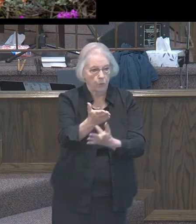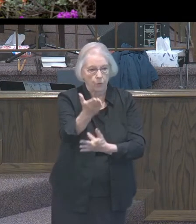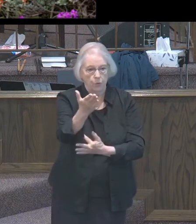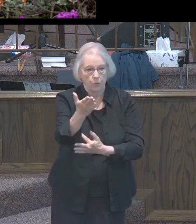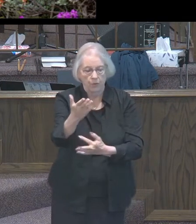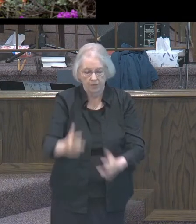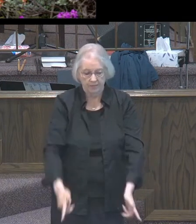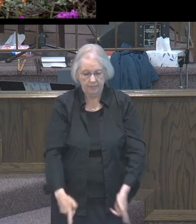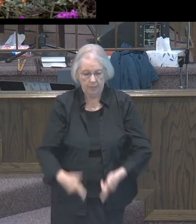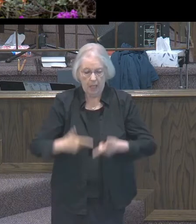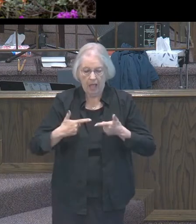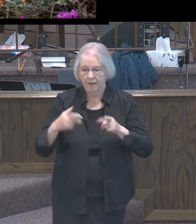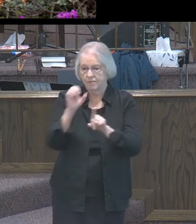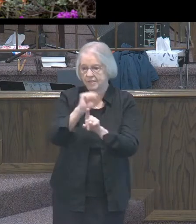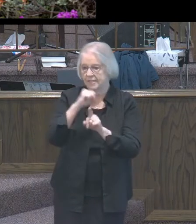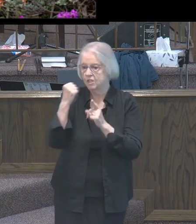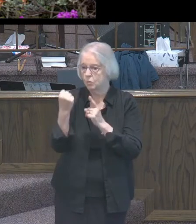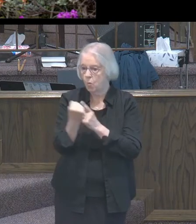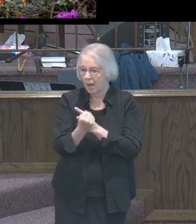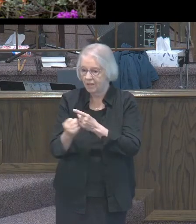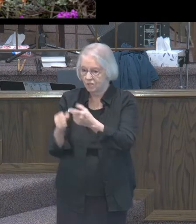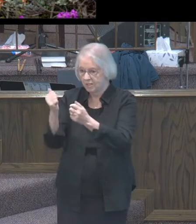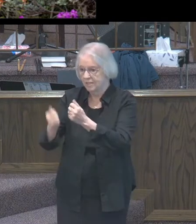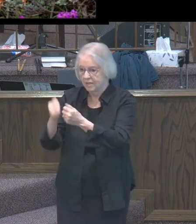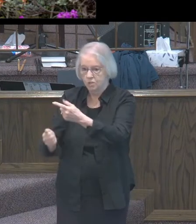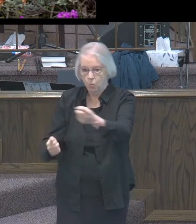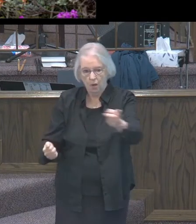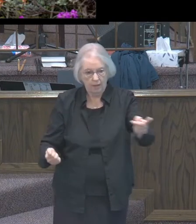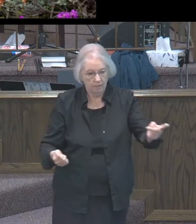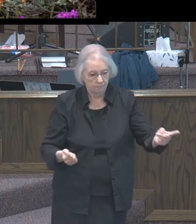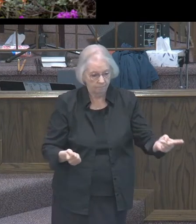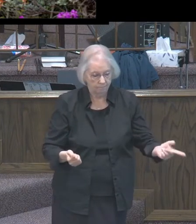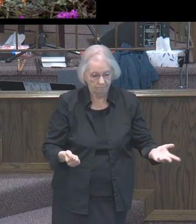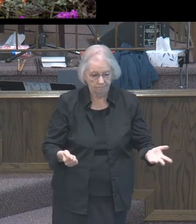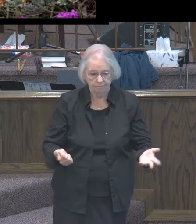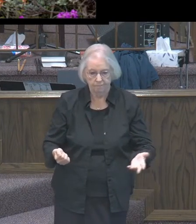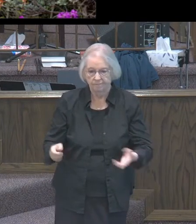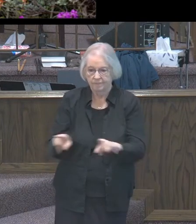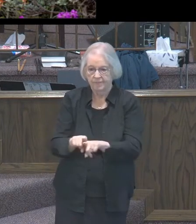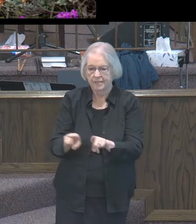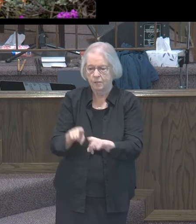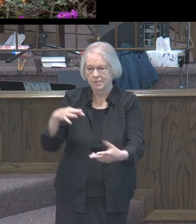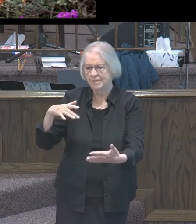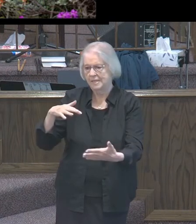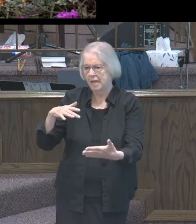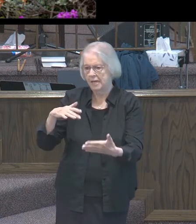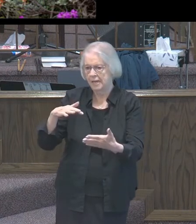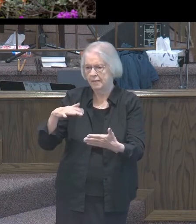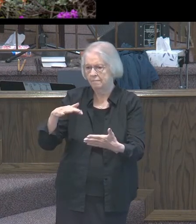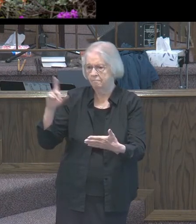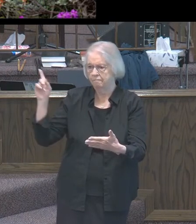situations, really throughout the remainder of the Sermon on the Mount, as I was studying this, and I've been studying